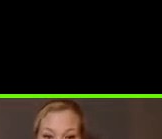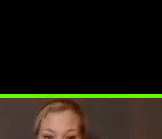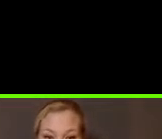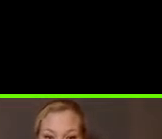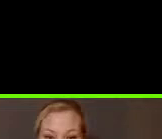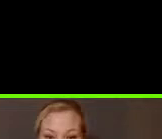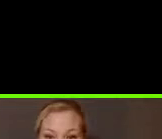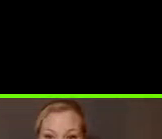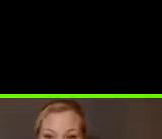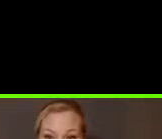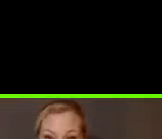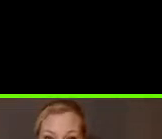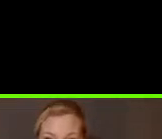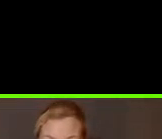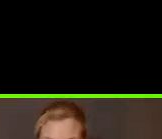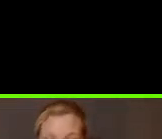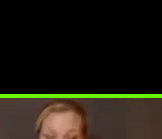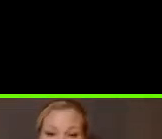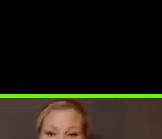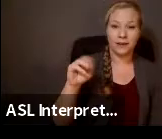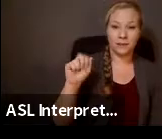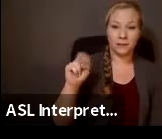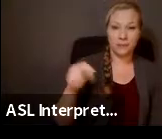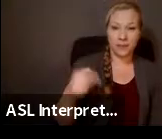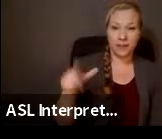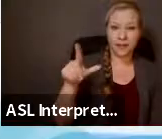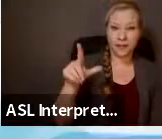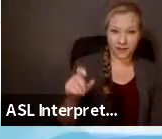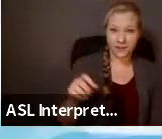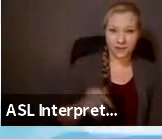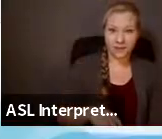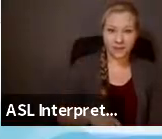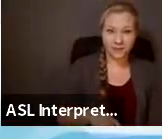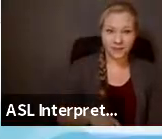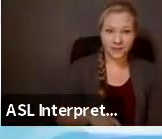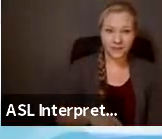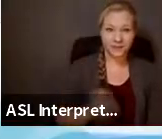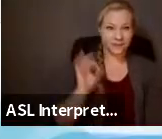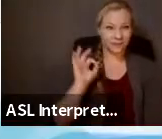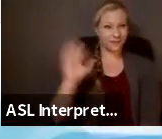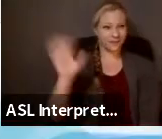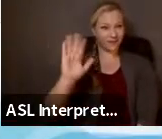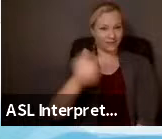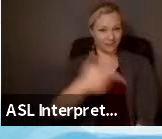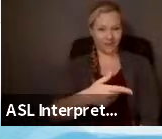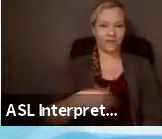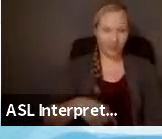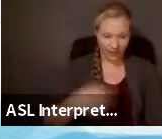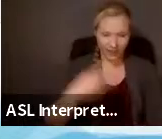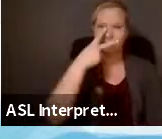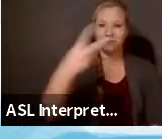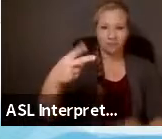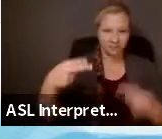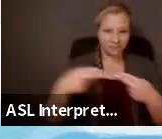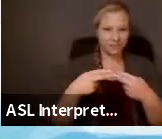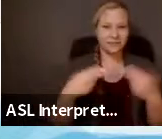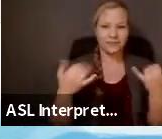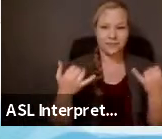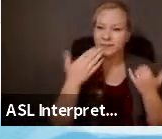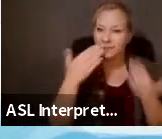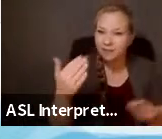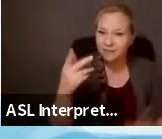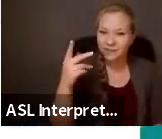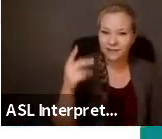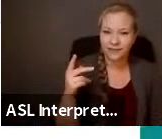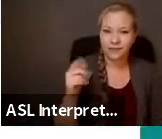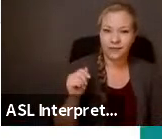Thank you, Anita. Let's see, Kayla, could you get the slides up? There you are. Okay. Next slide.